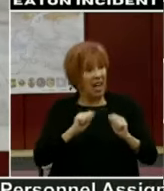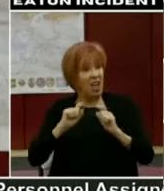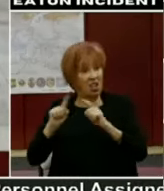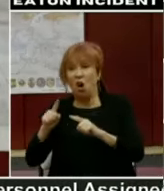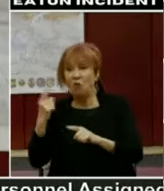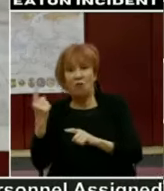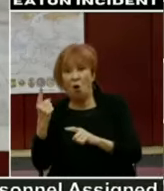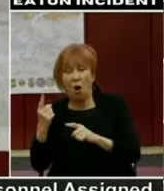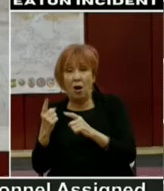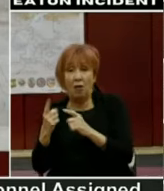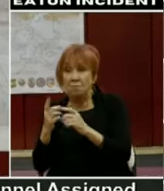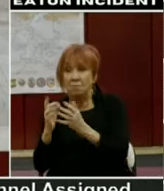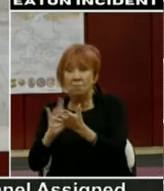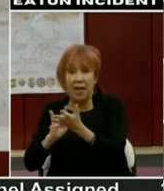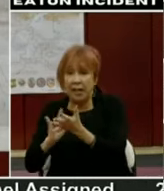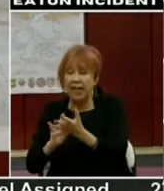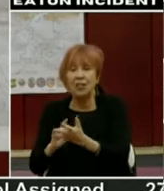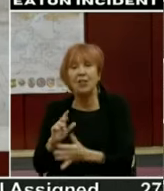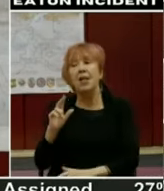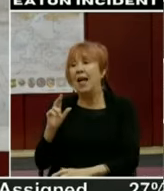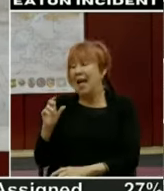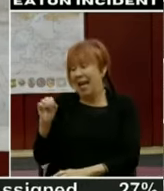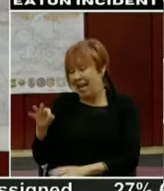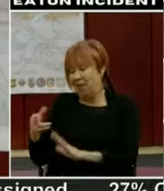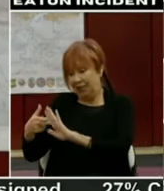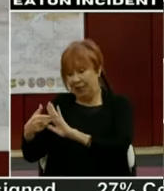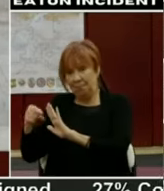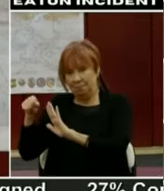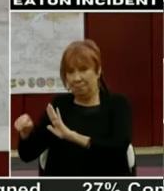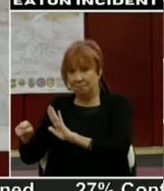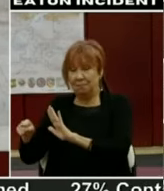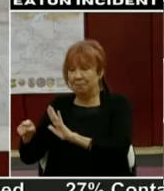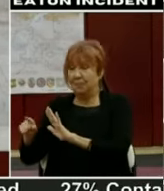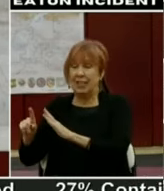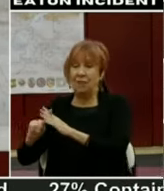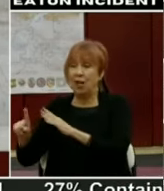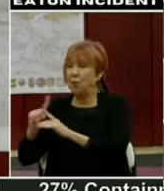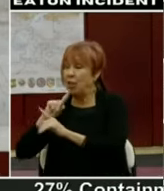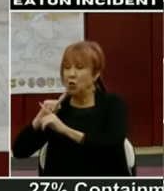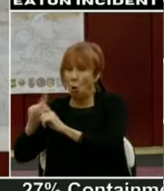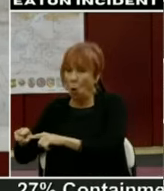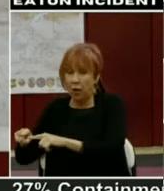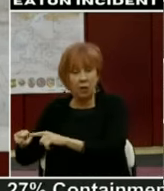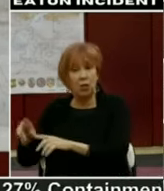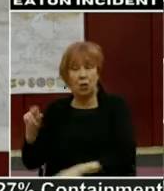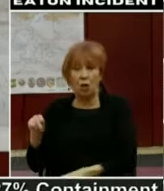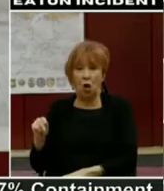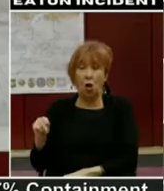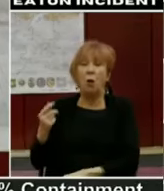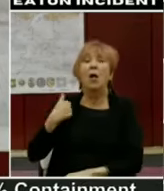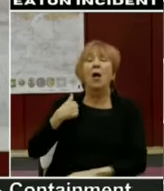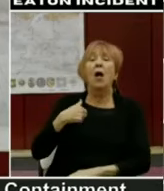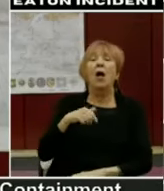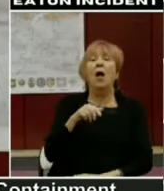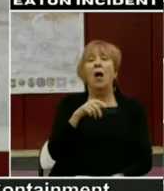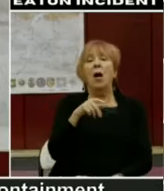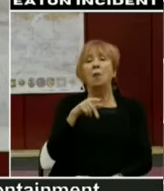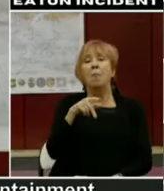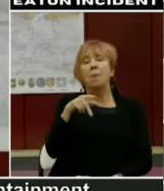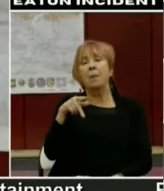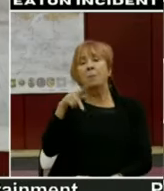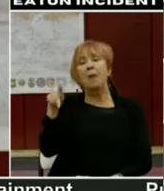we're not escorting people in. However, at the Pasadena Convention Center, that's 300 East Green Street,